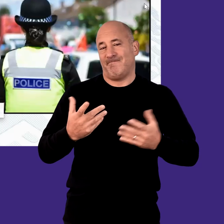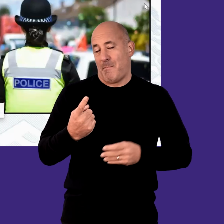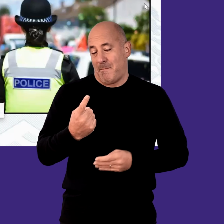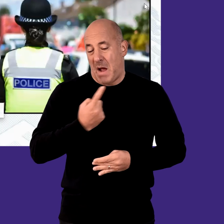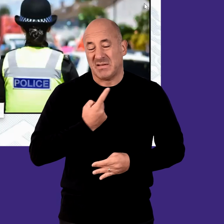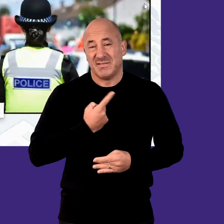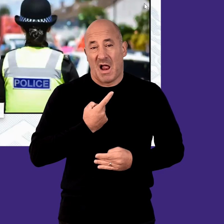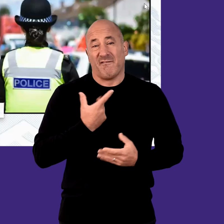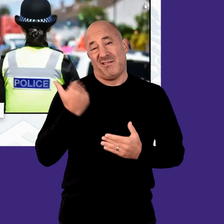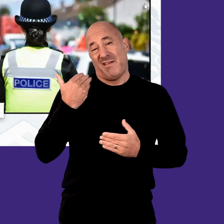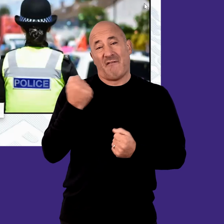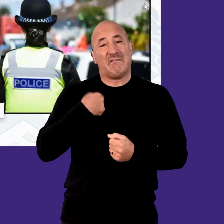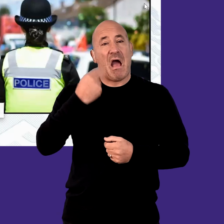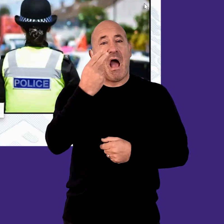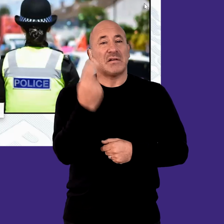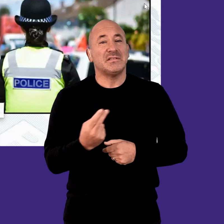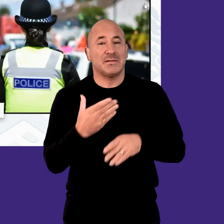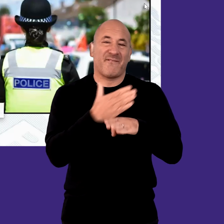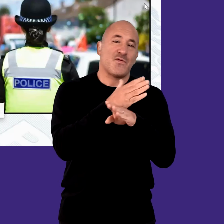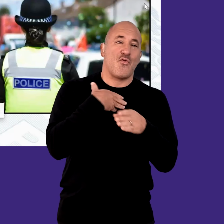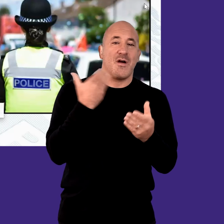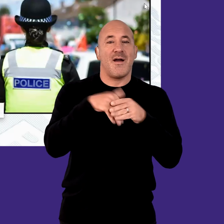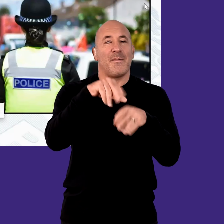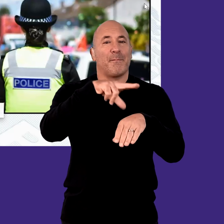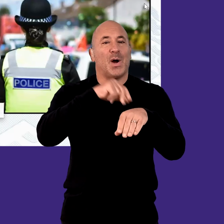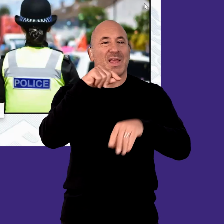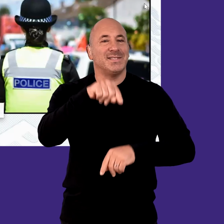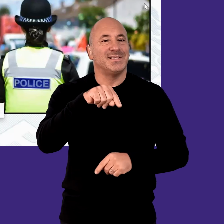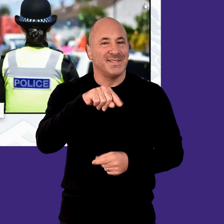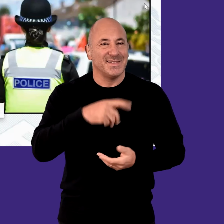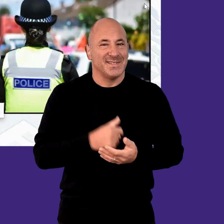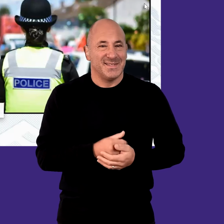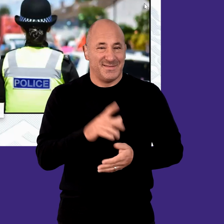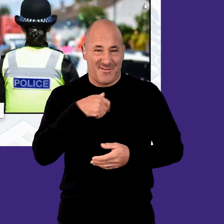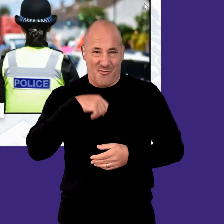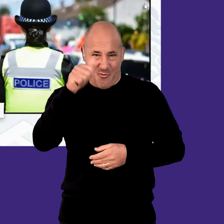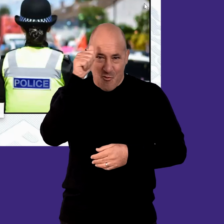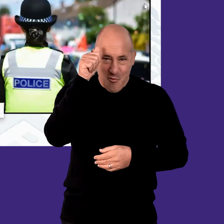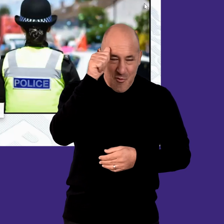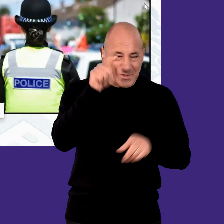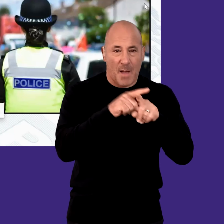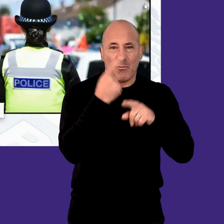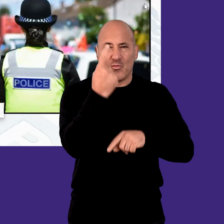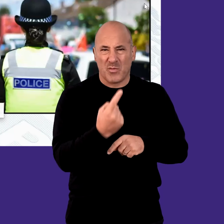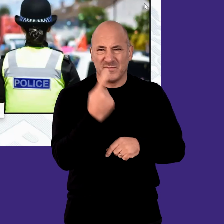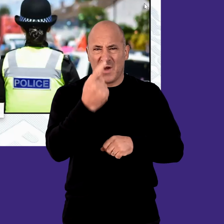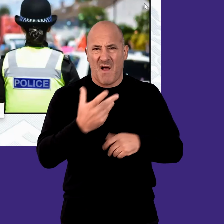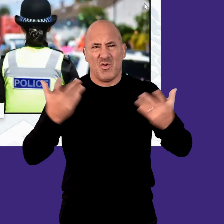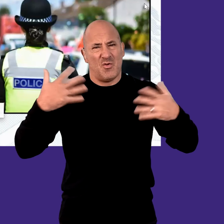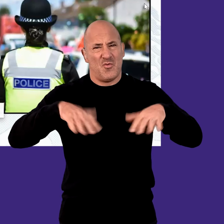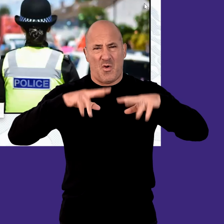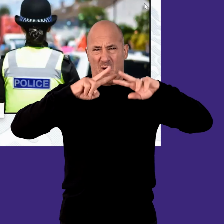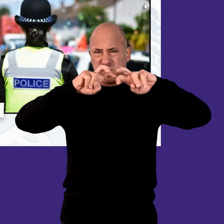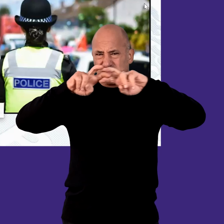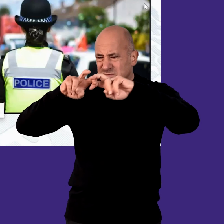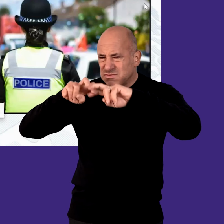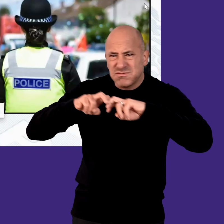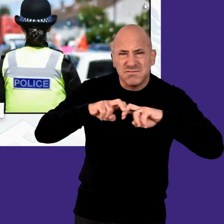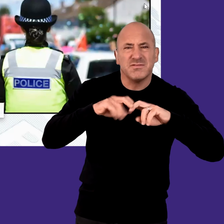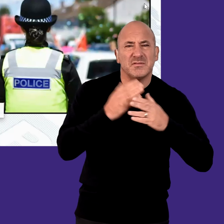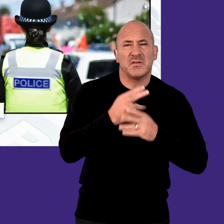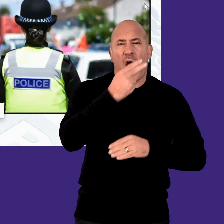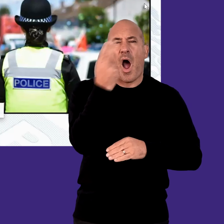So why? I do have a background in the arts before I started working for West Midlands Police, and so I know, and